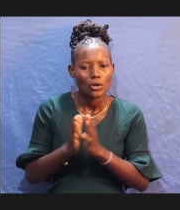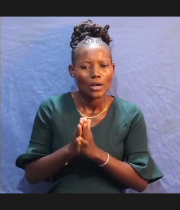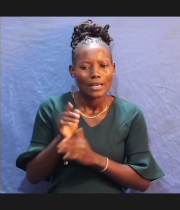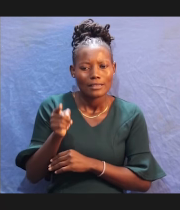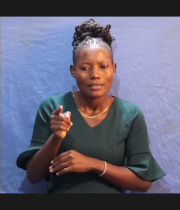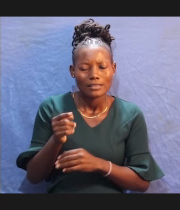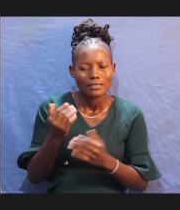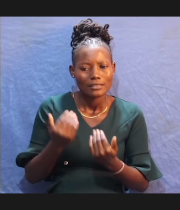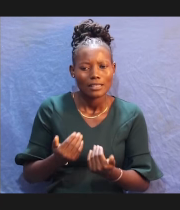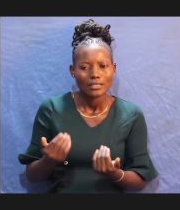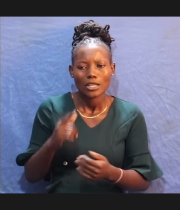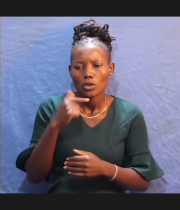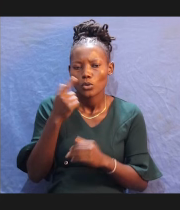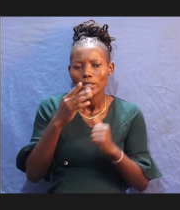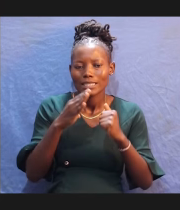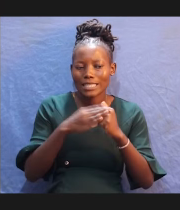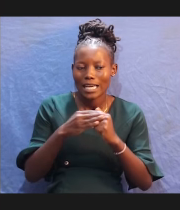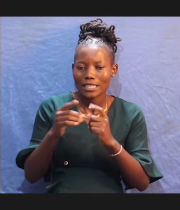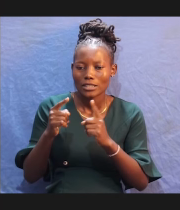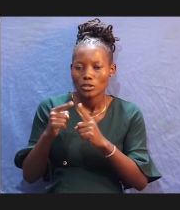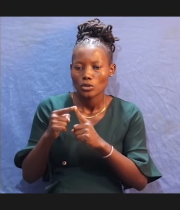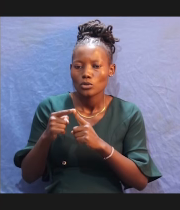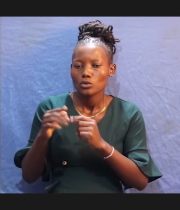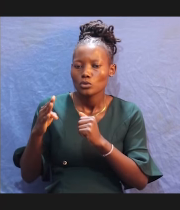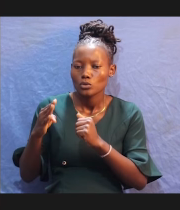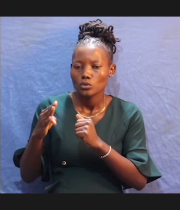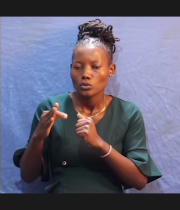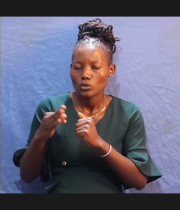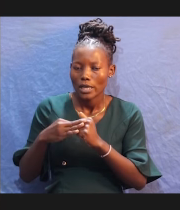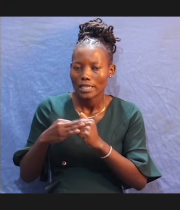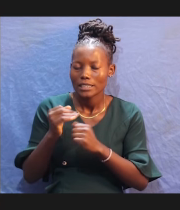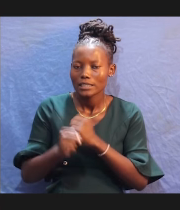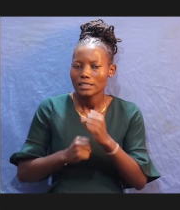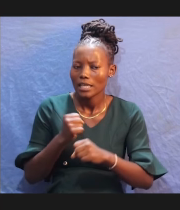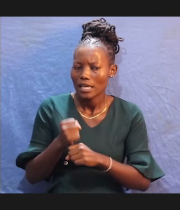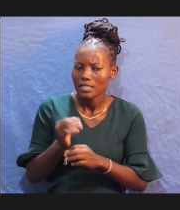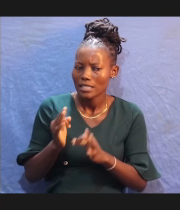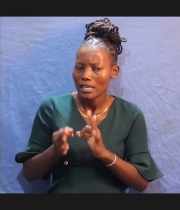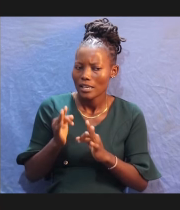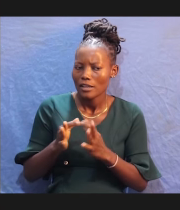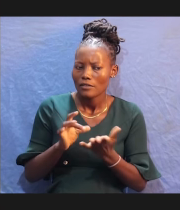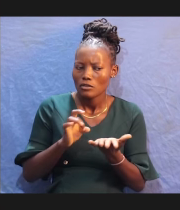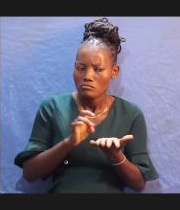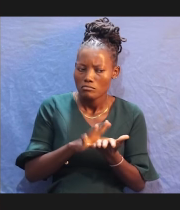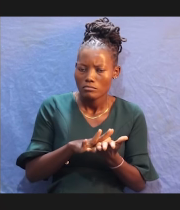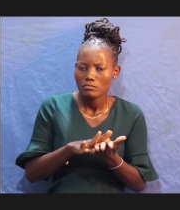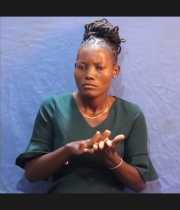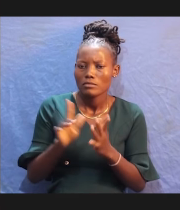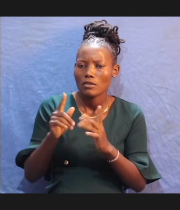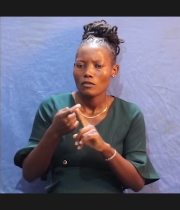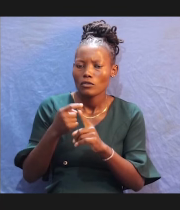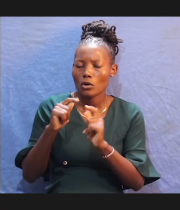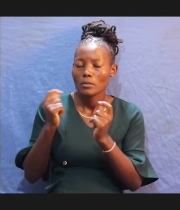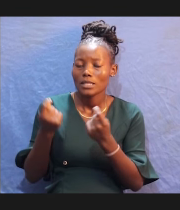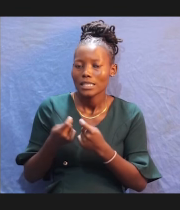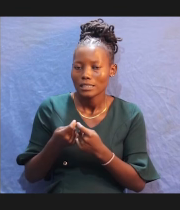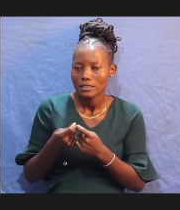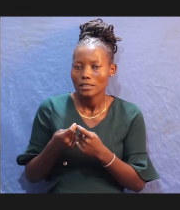to 9 years. So 8 to 9 years, I mean, if you pull him out from the